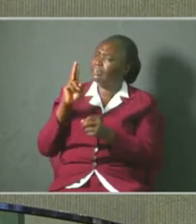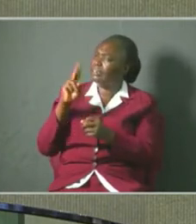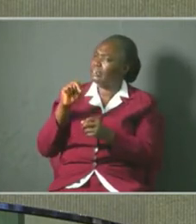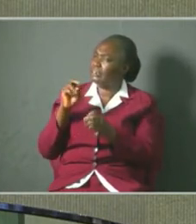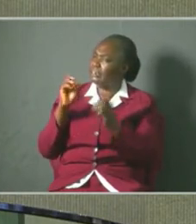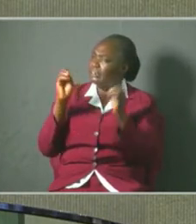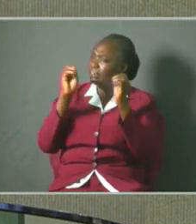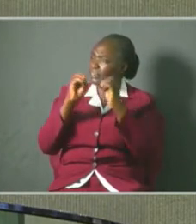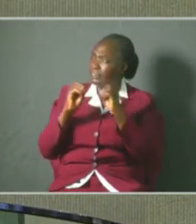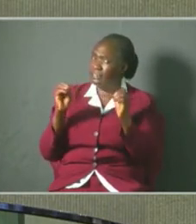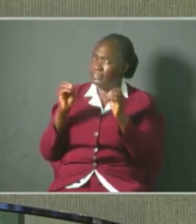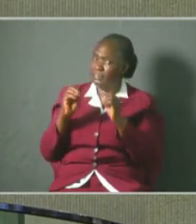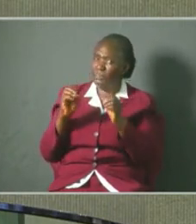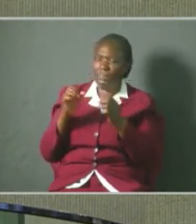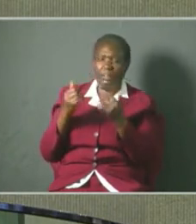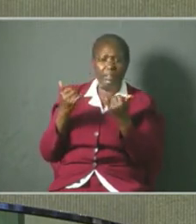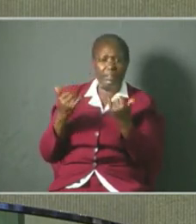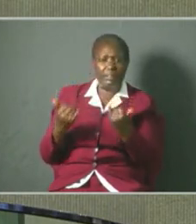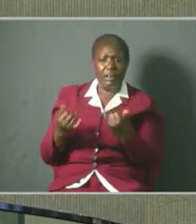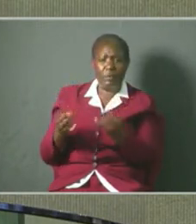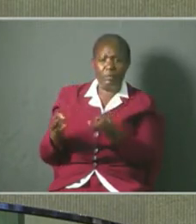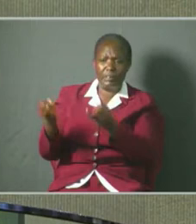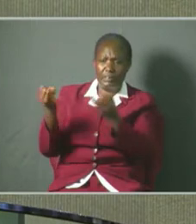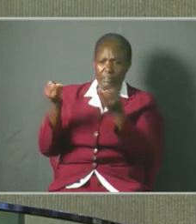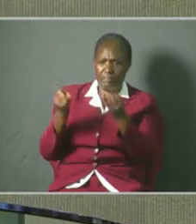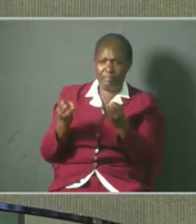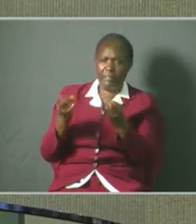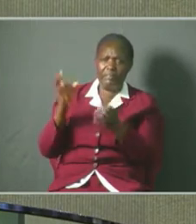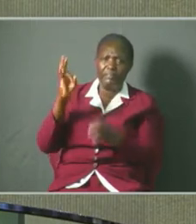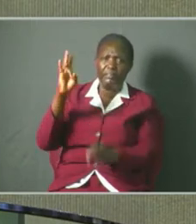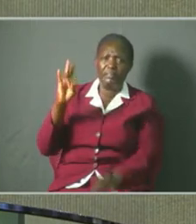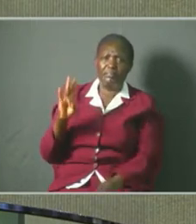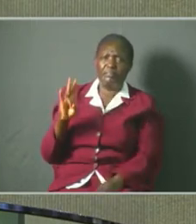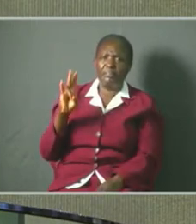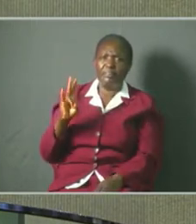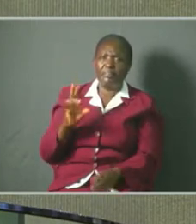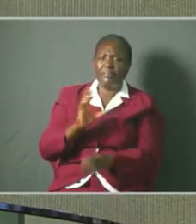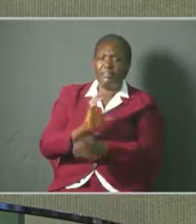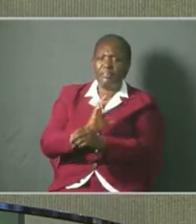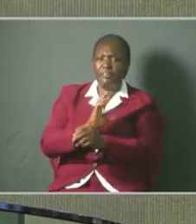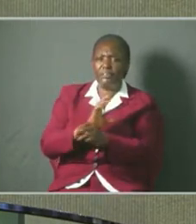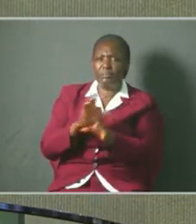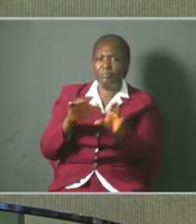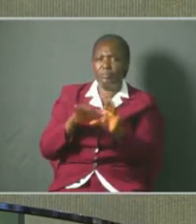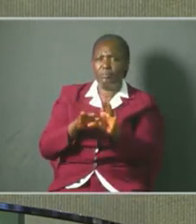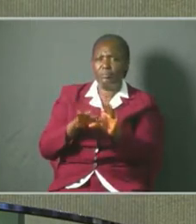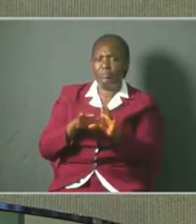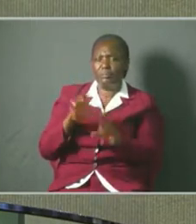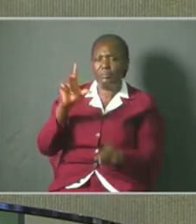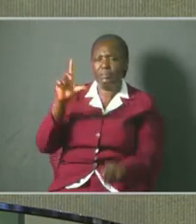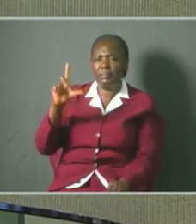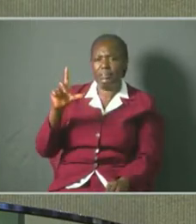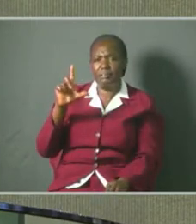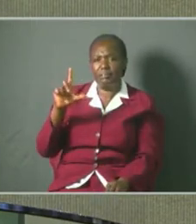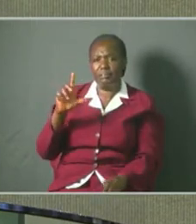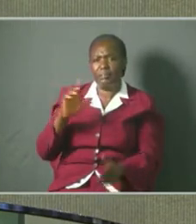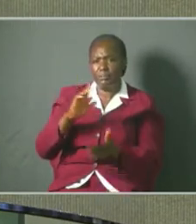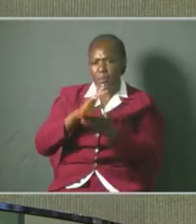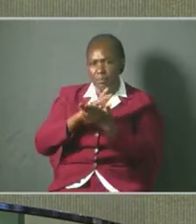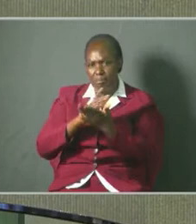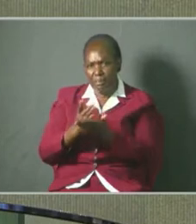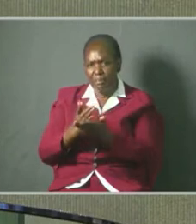to invite the Seventh-day Adventist church members in Lavington to be part